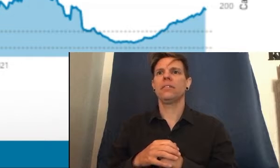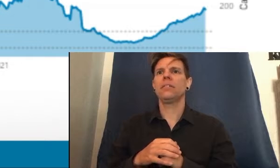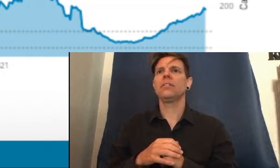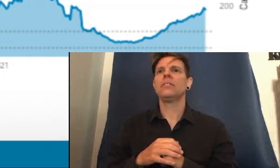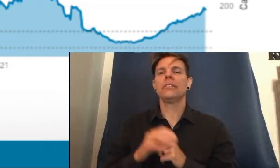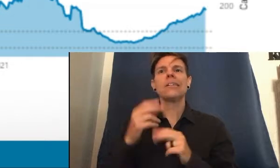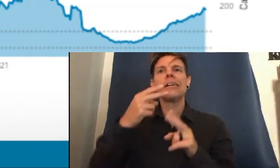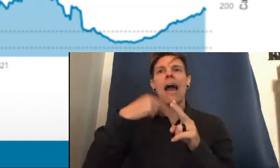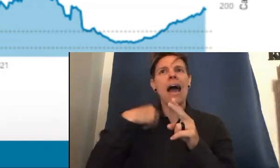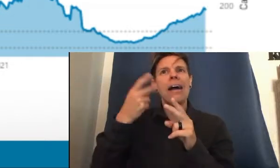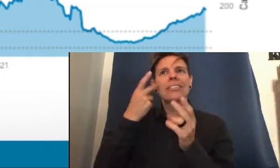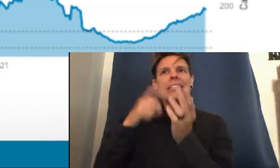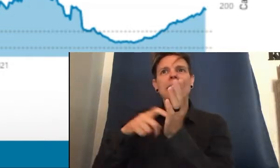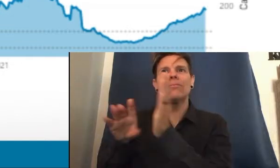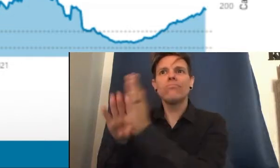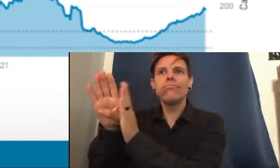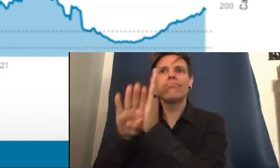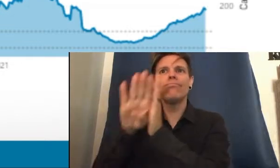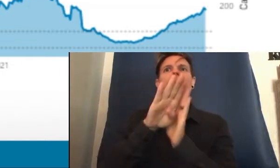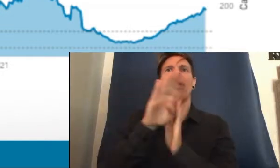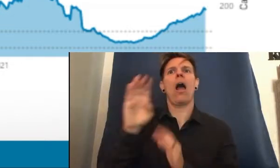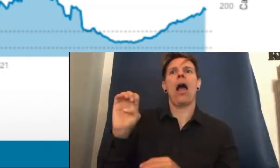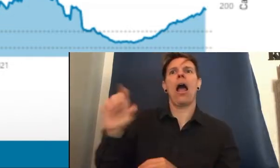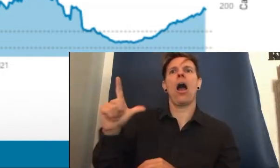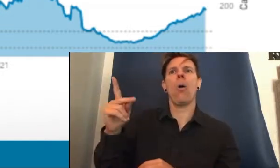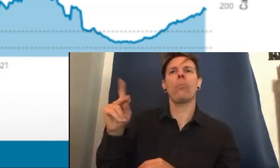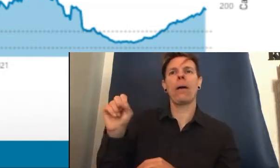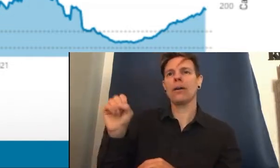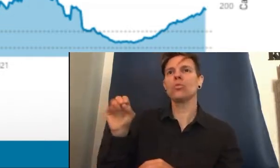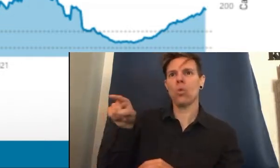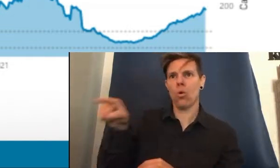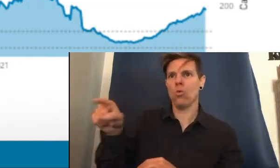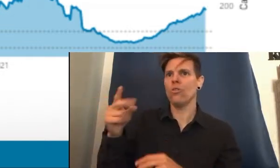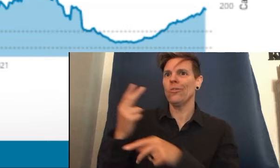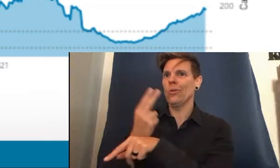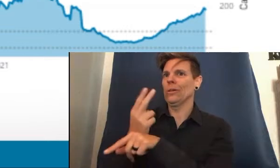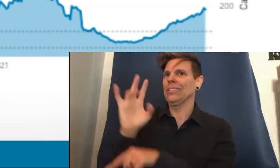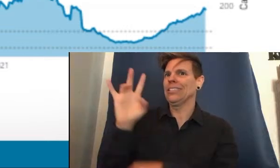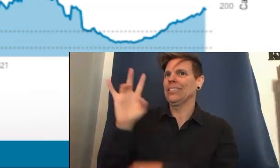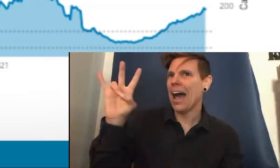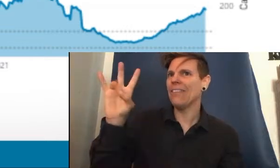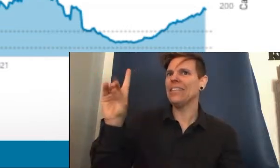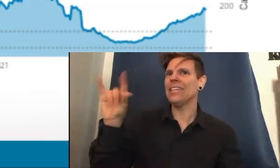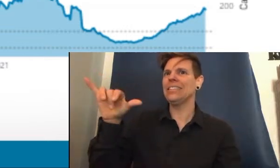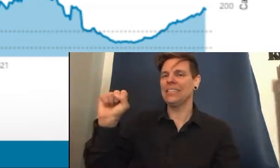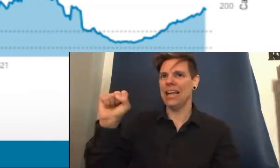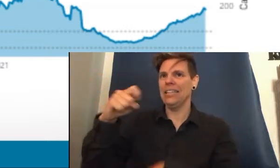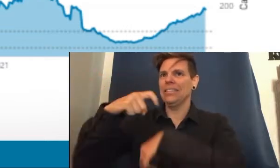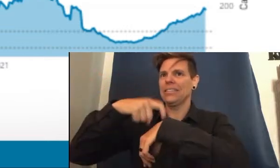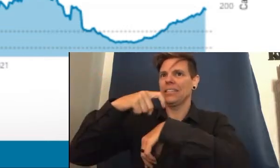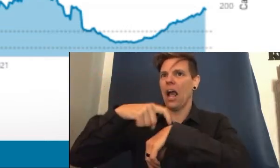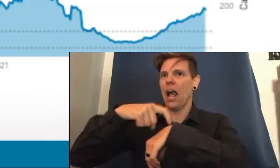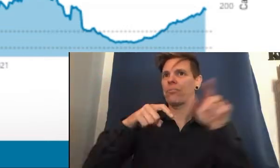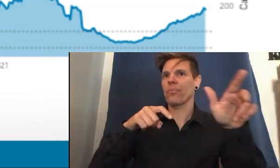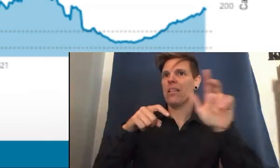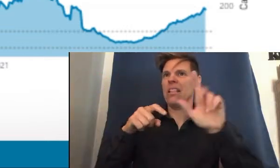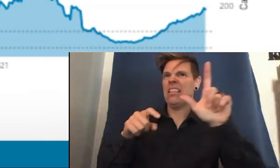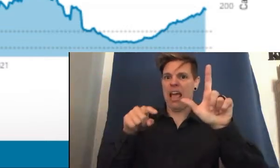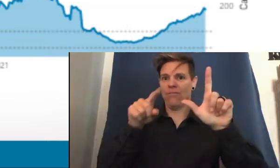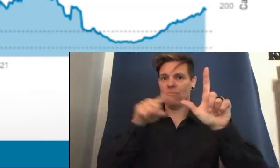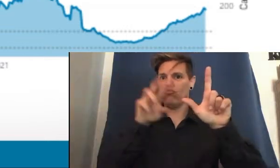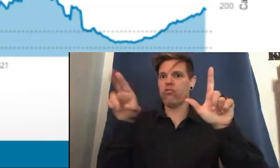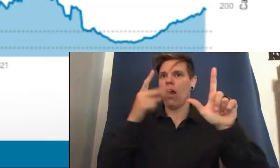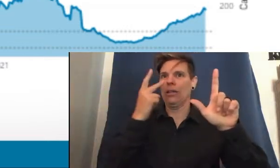of COVID-19 cases using 7-day incidence. And you can see from left to right, really what we've seen, and this is